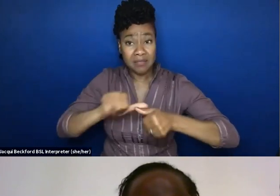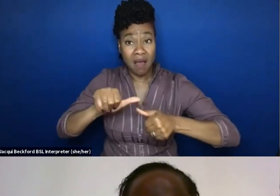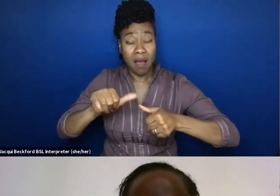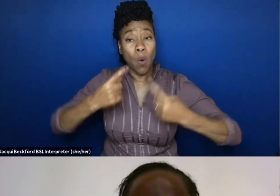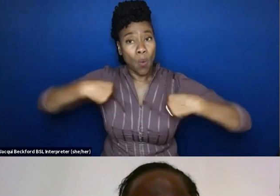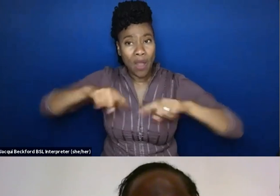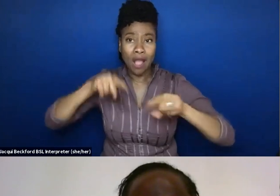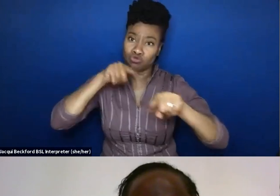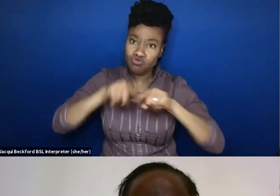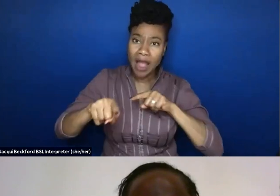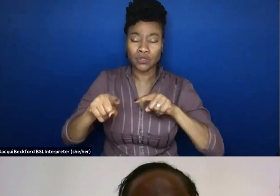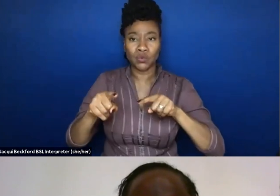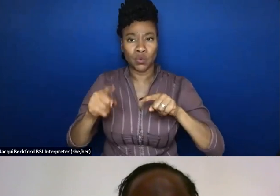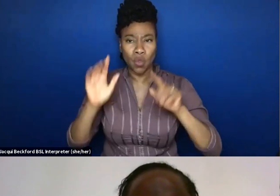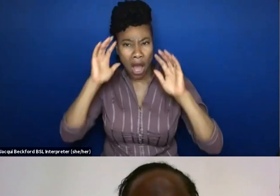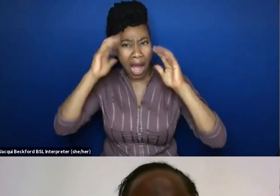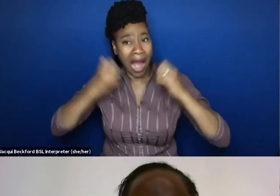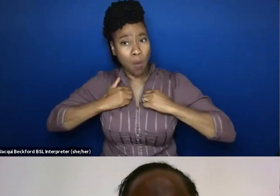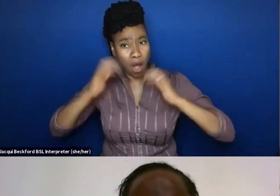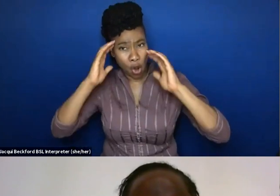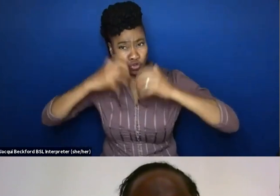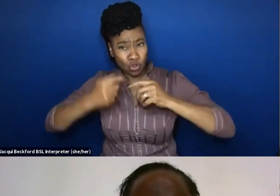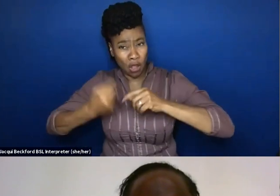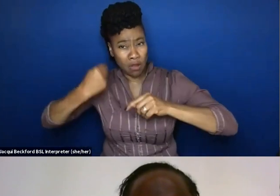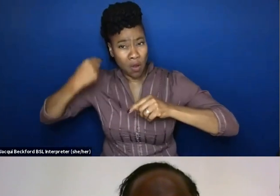fresh and productive way.